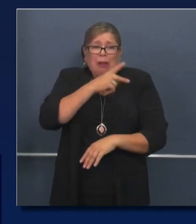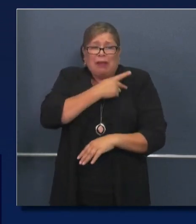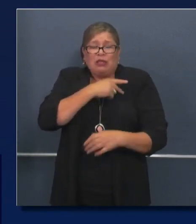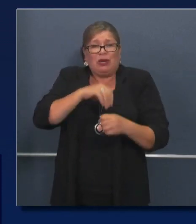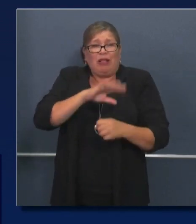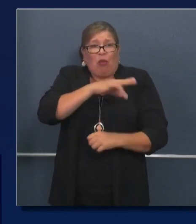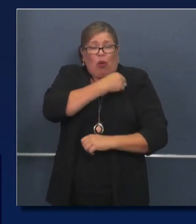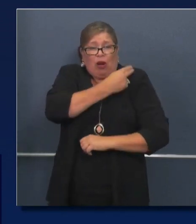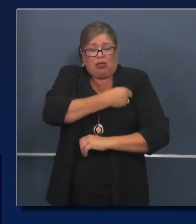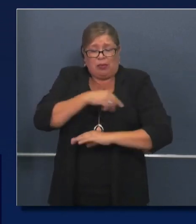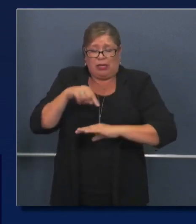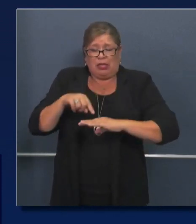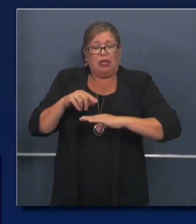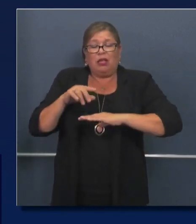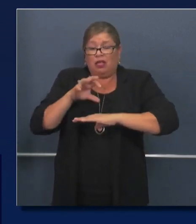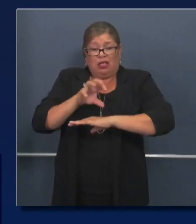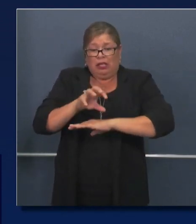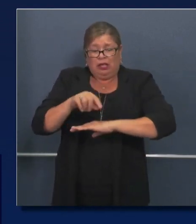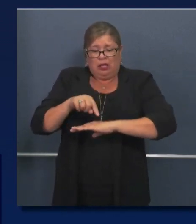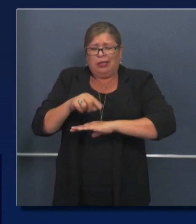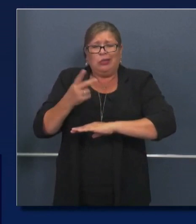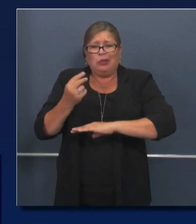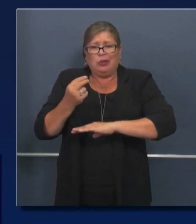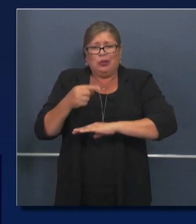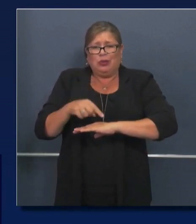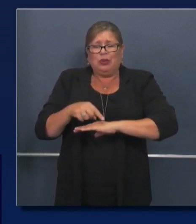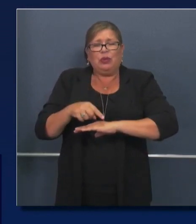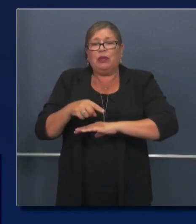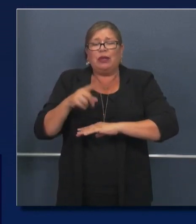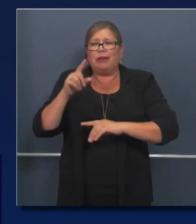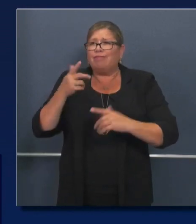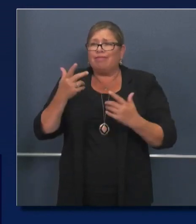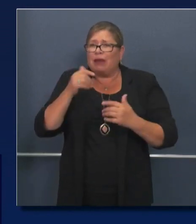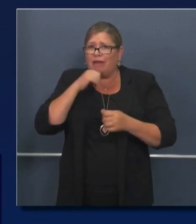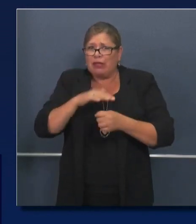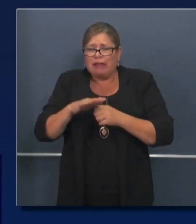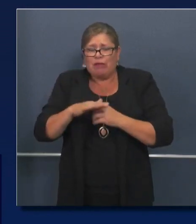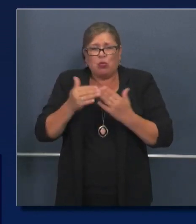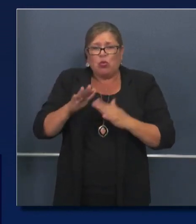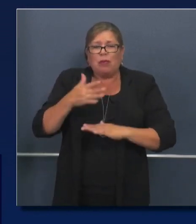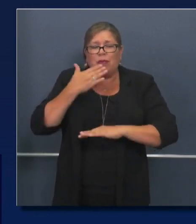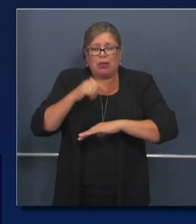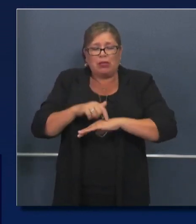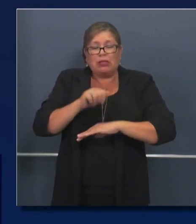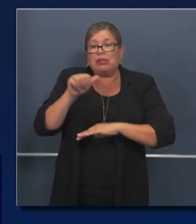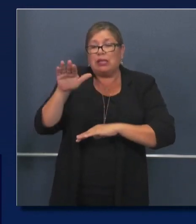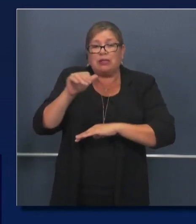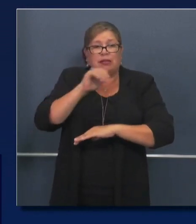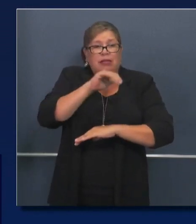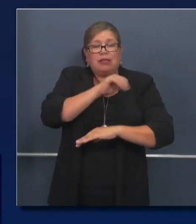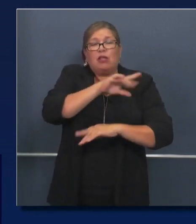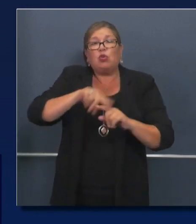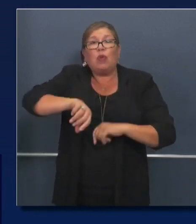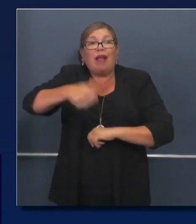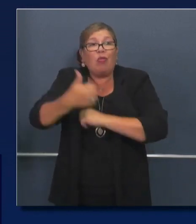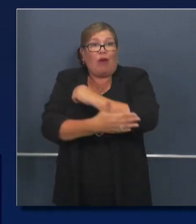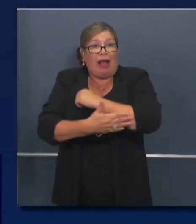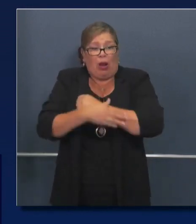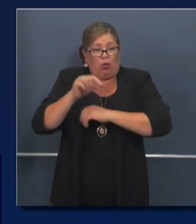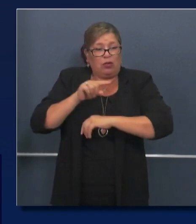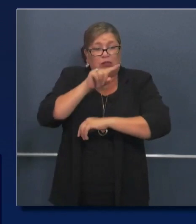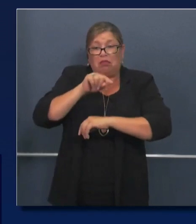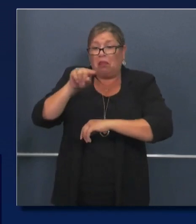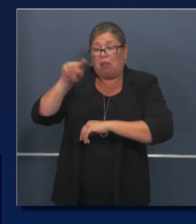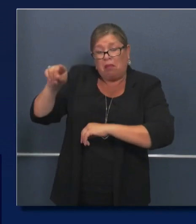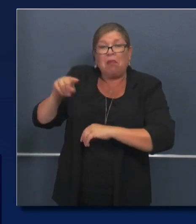county hospitals to make sure that those facilities don't get overwhelmed, bringing in addition testing sites to